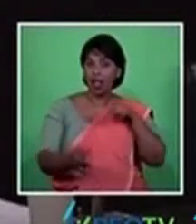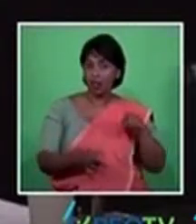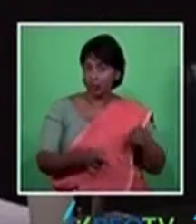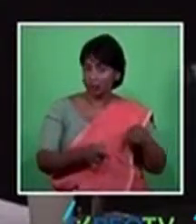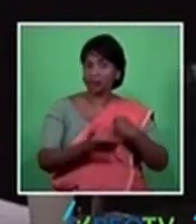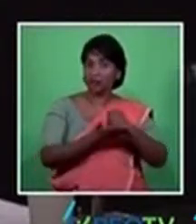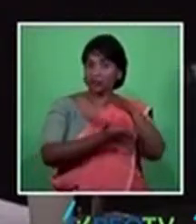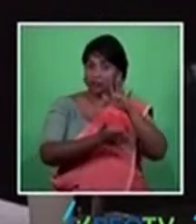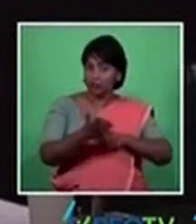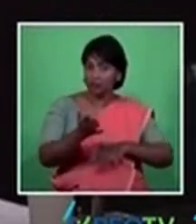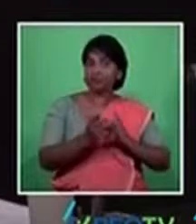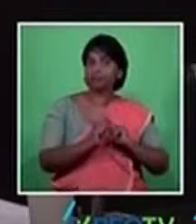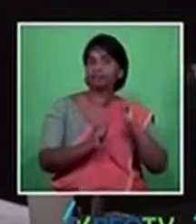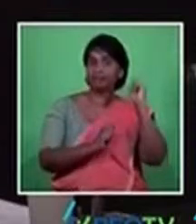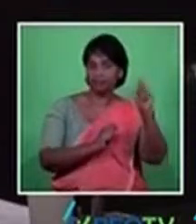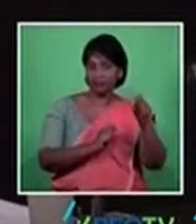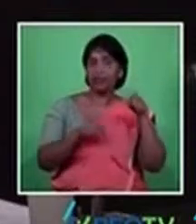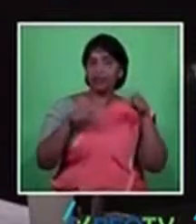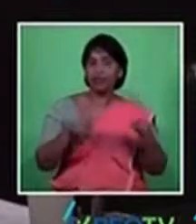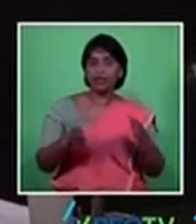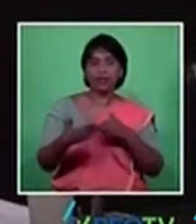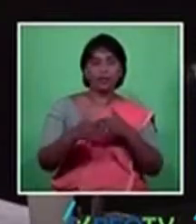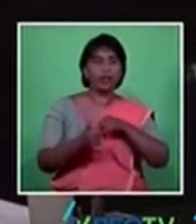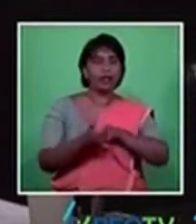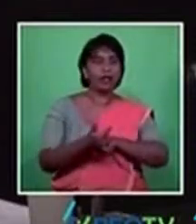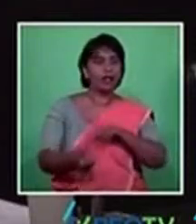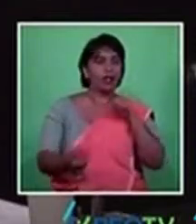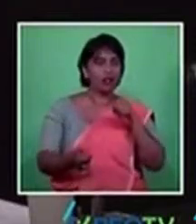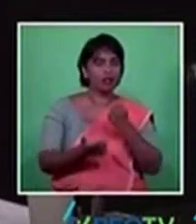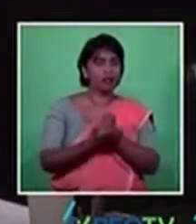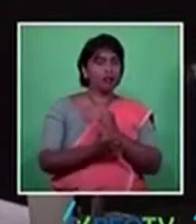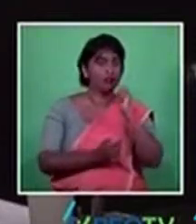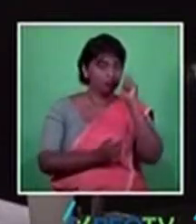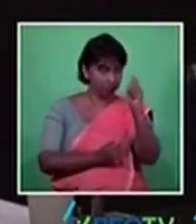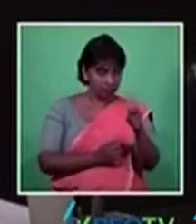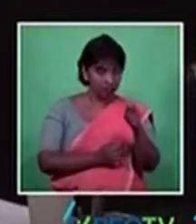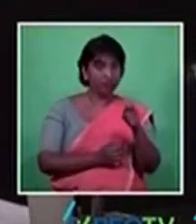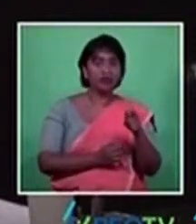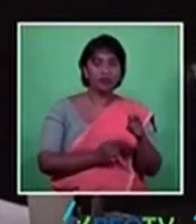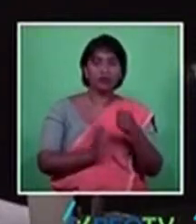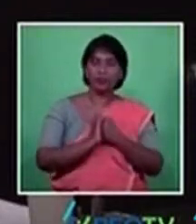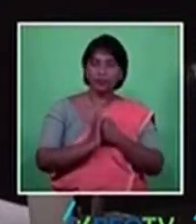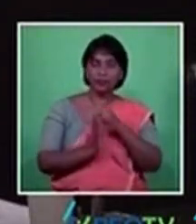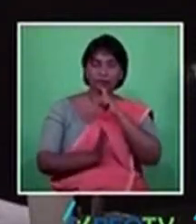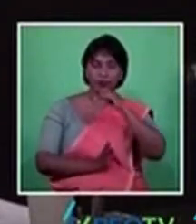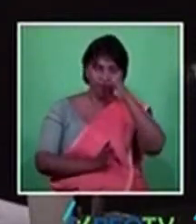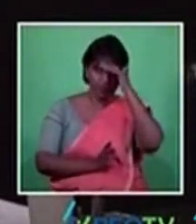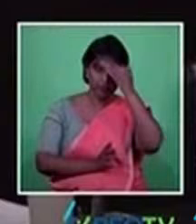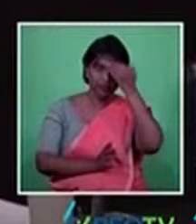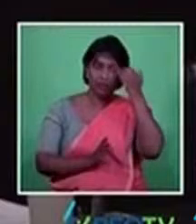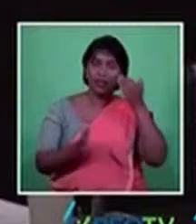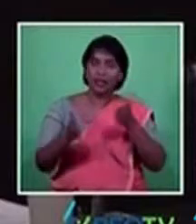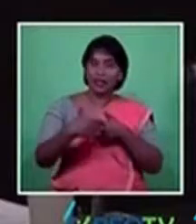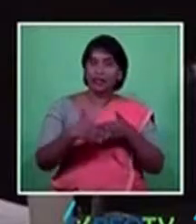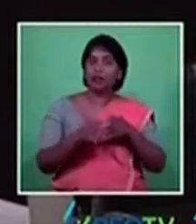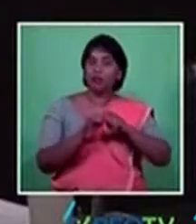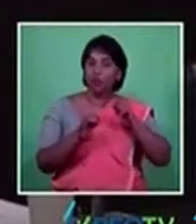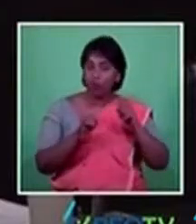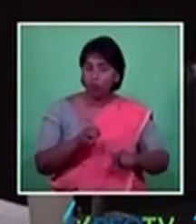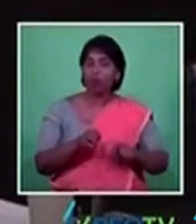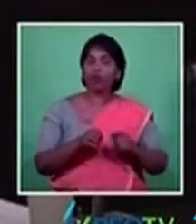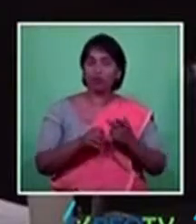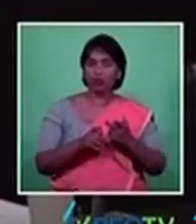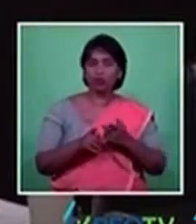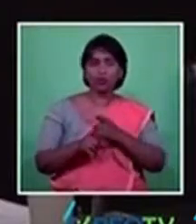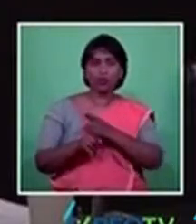The decisions comes to effect only after the Cabinet Secretary sends it to the respective officers. What is the state of the country when decisions